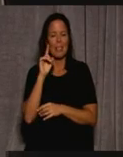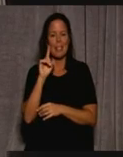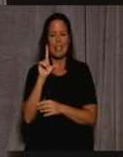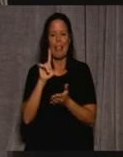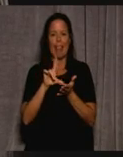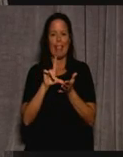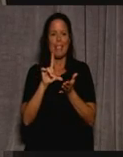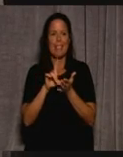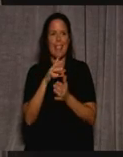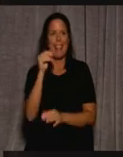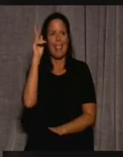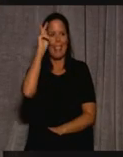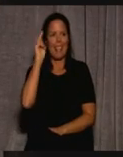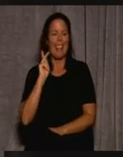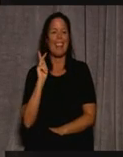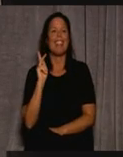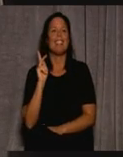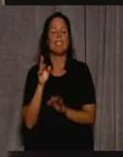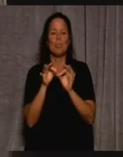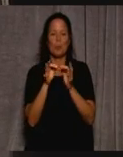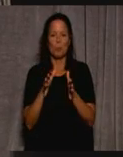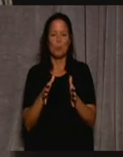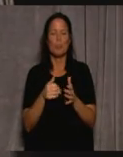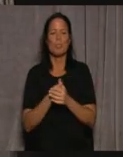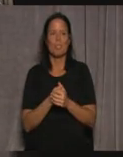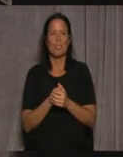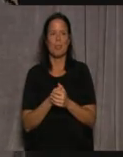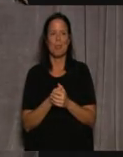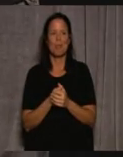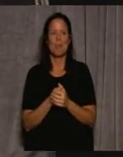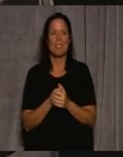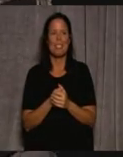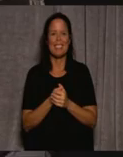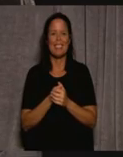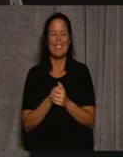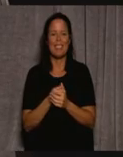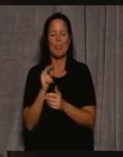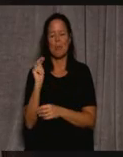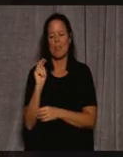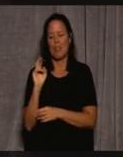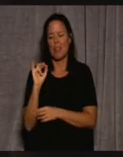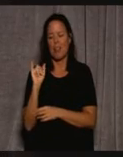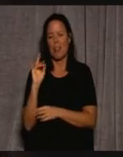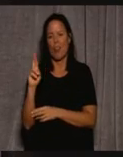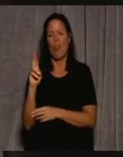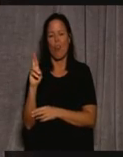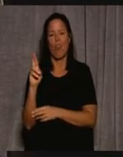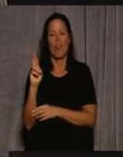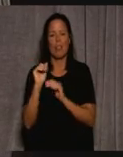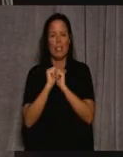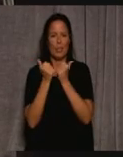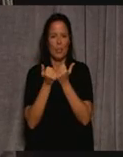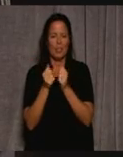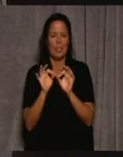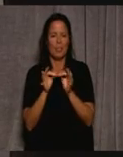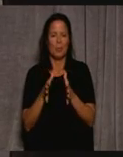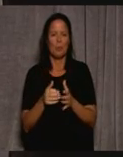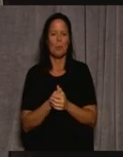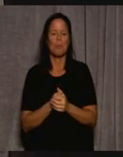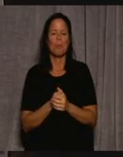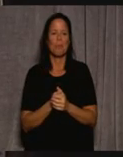Hendrickson and Ms. Kathleen Stevenson from the Nationwide Interpreter Resource Incorporated.